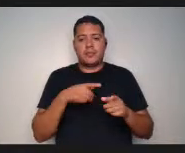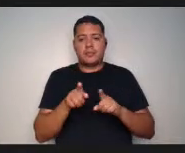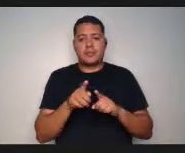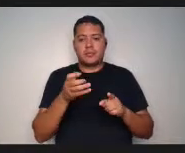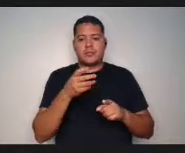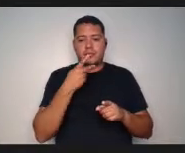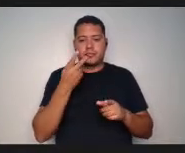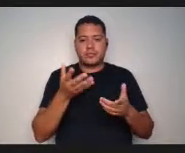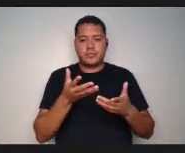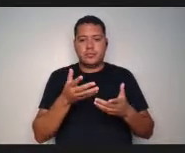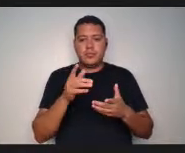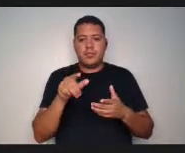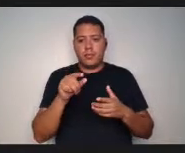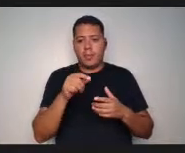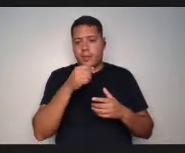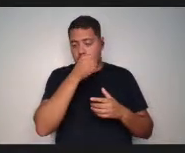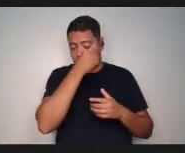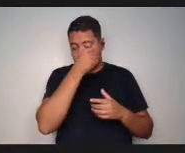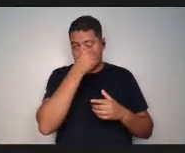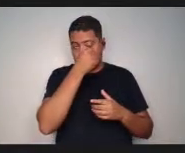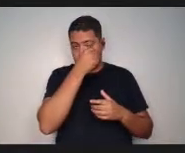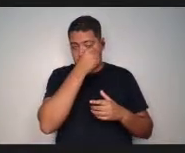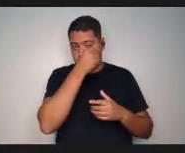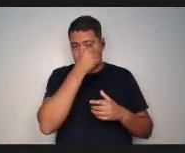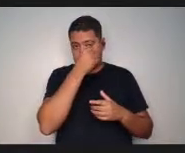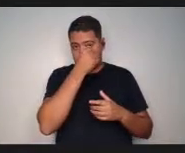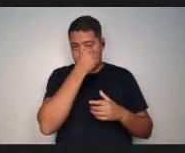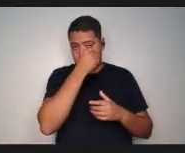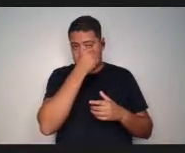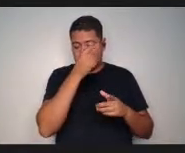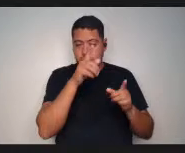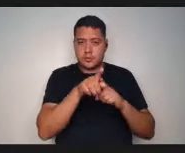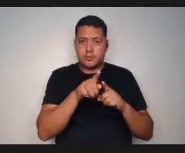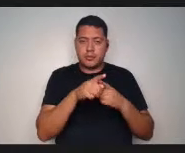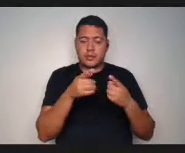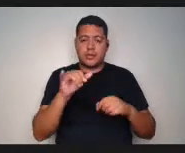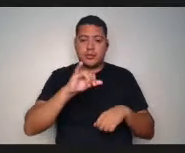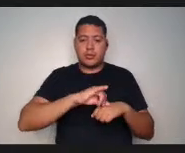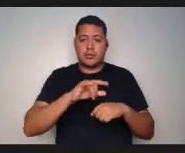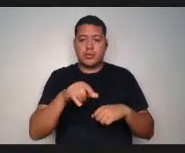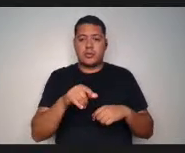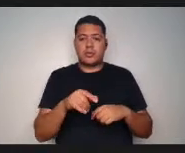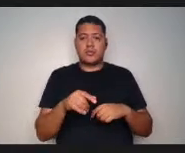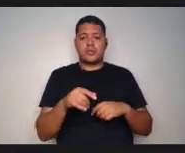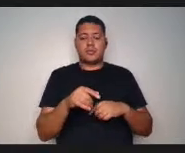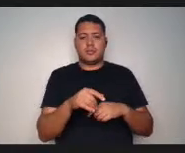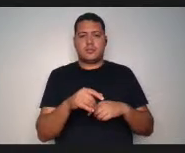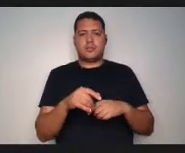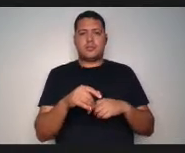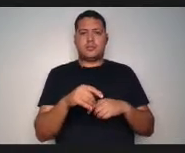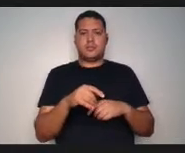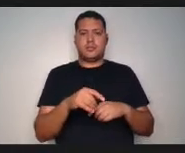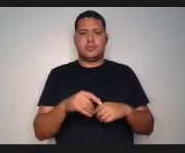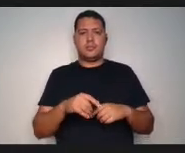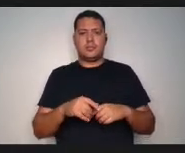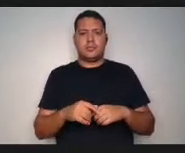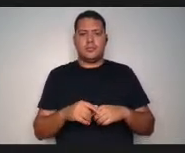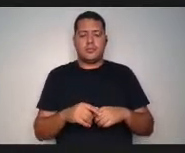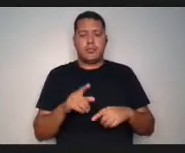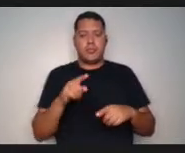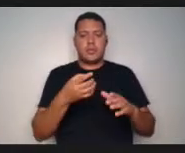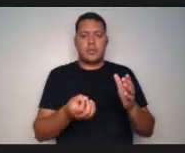England. Their research has led to the development of this Healthy Workplace Participatory Program. They